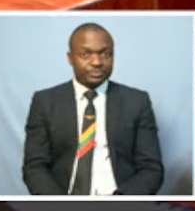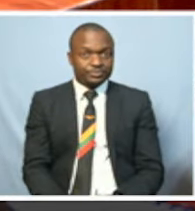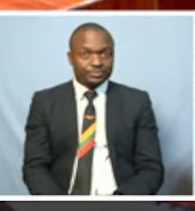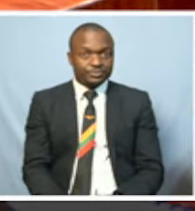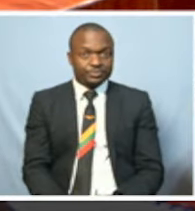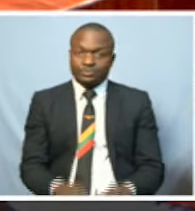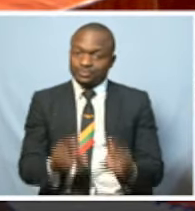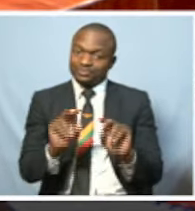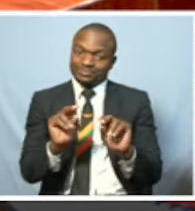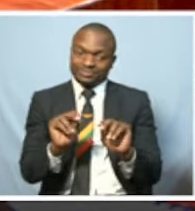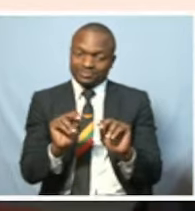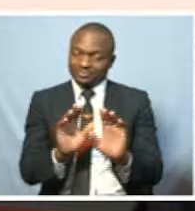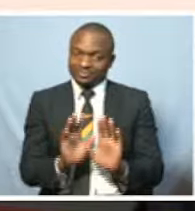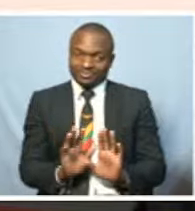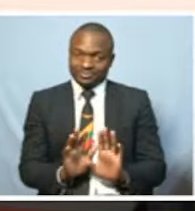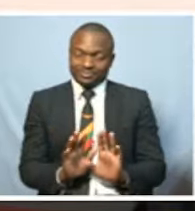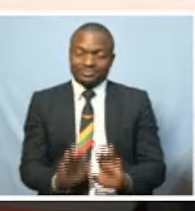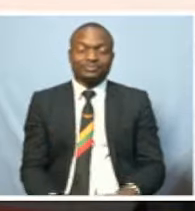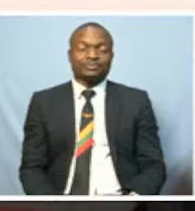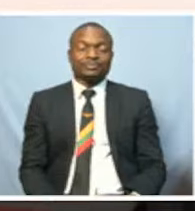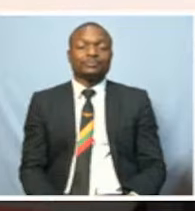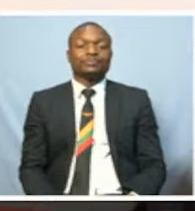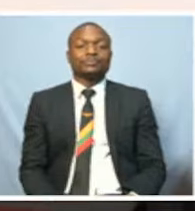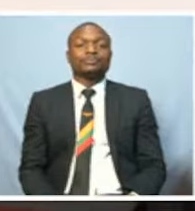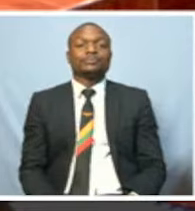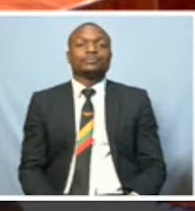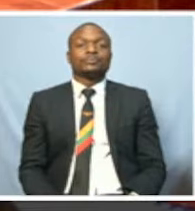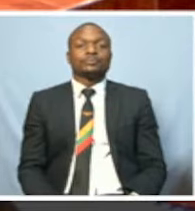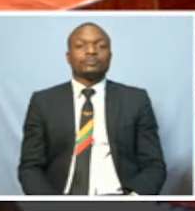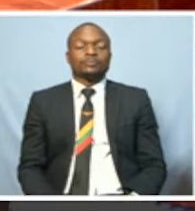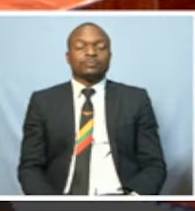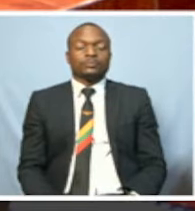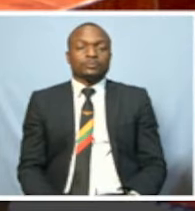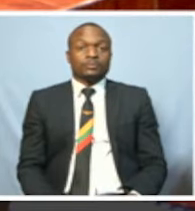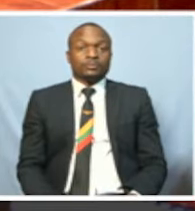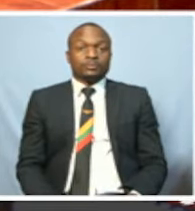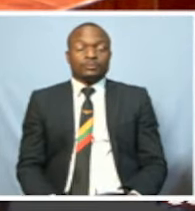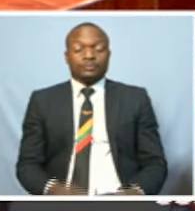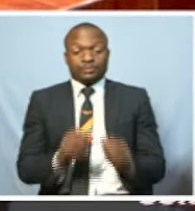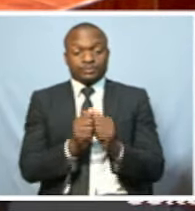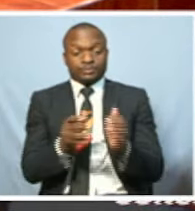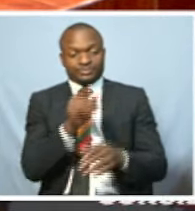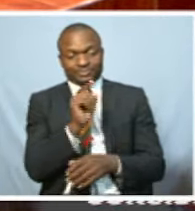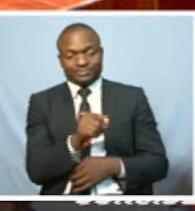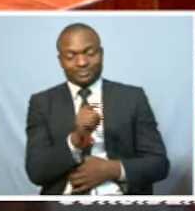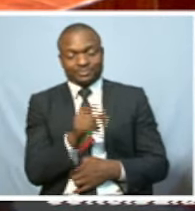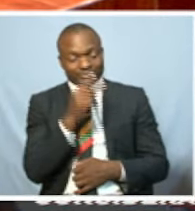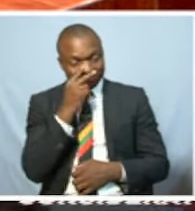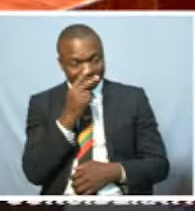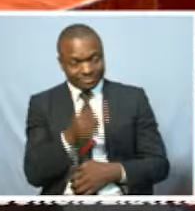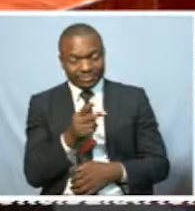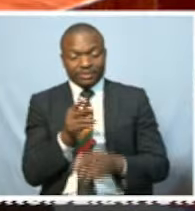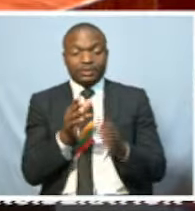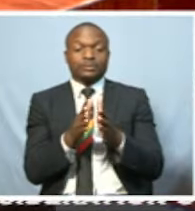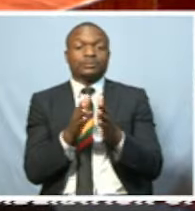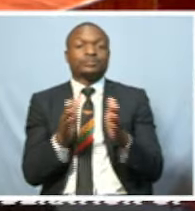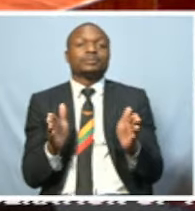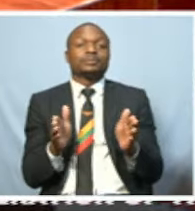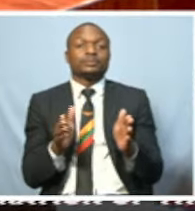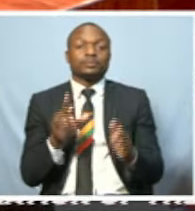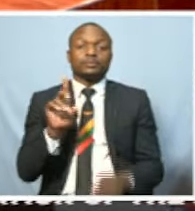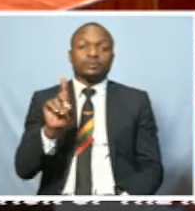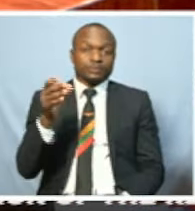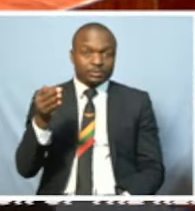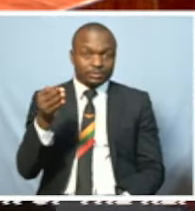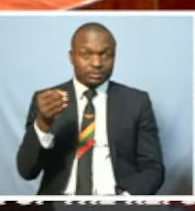No, Chair, it doesn't come like that. Yes, so without that, I see a gap, DF.